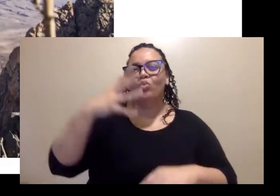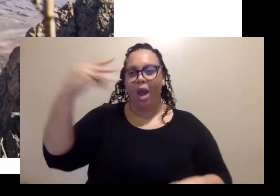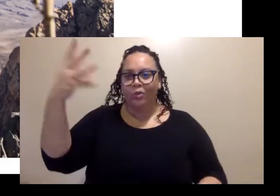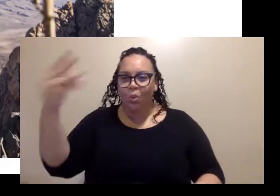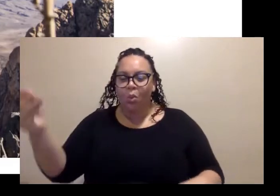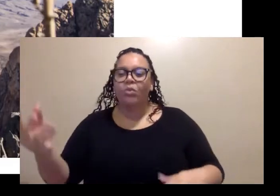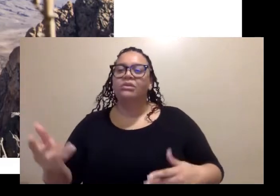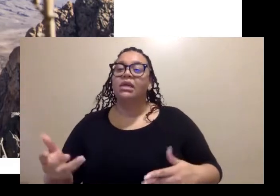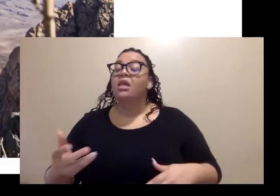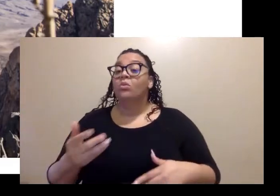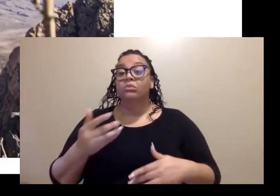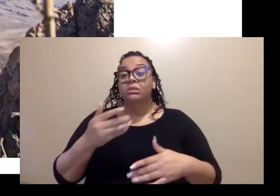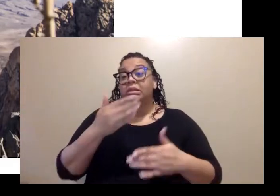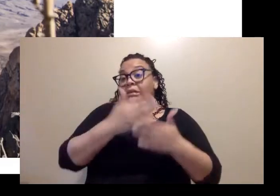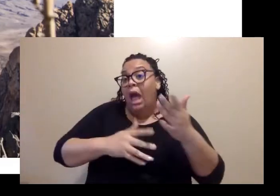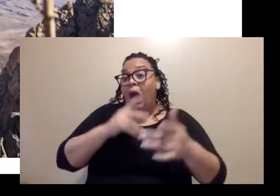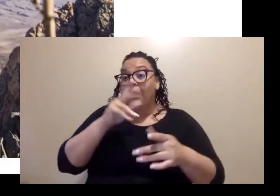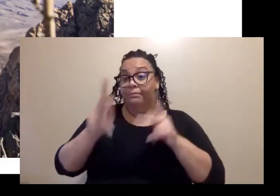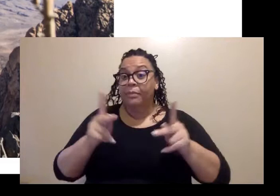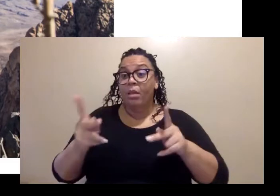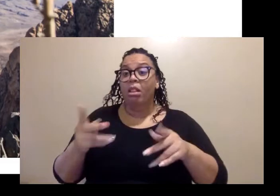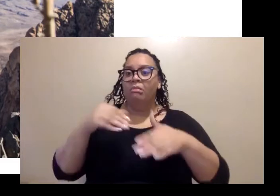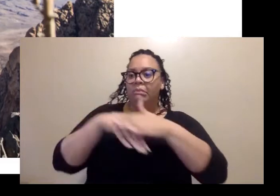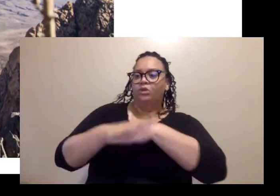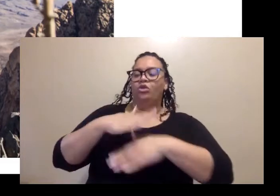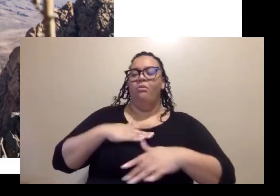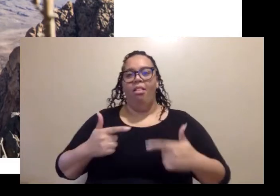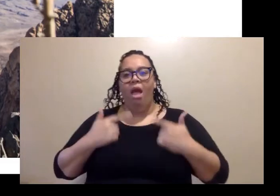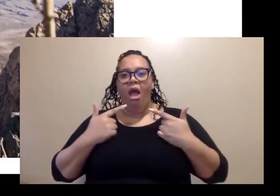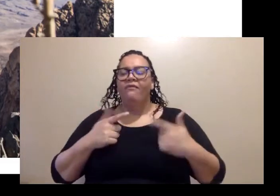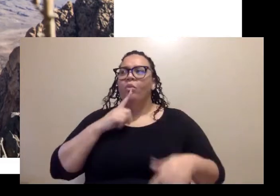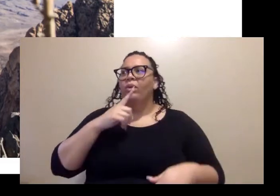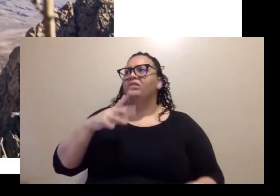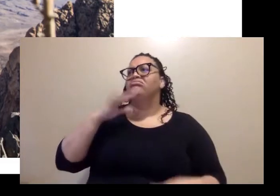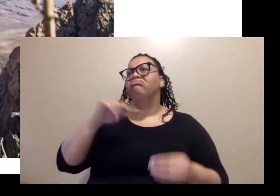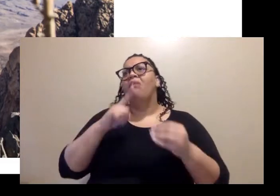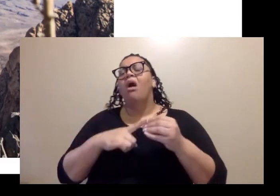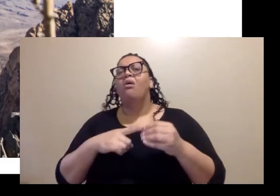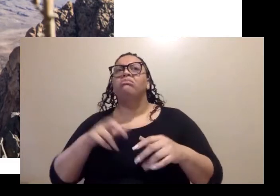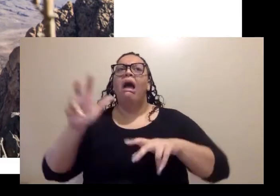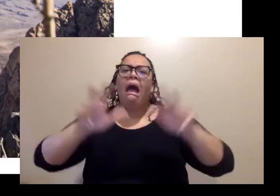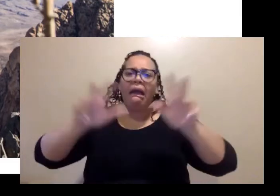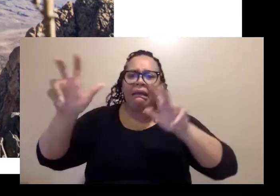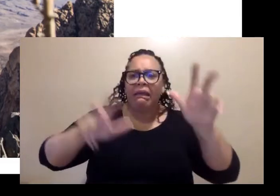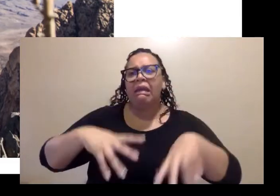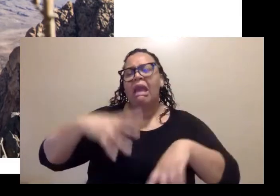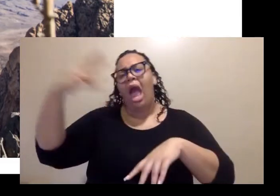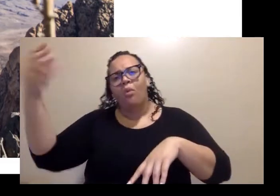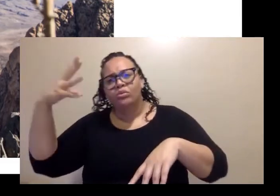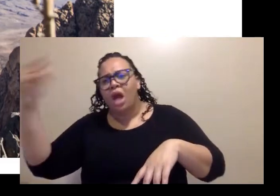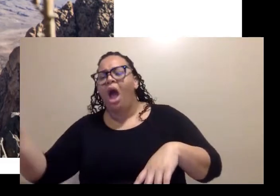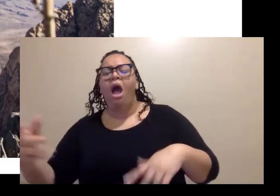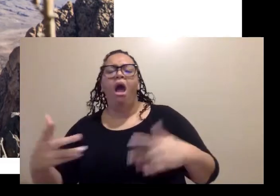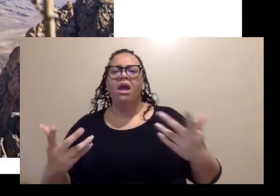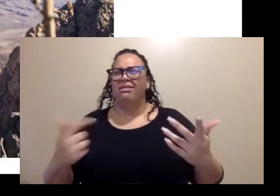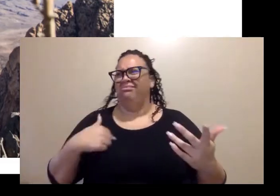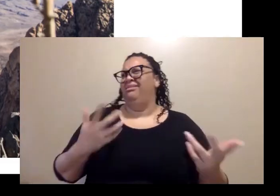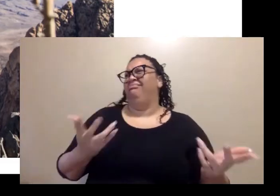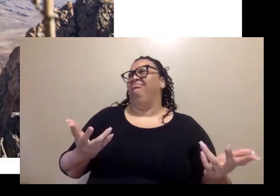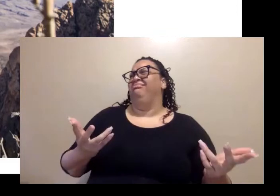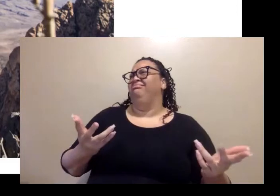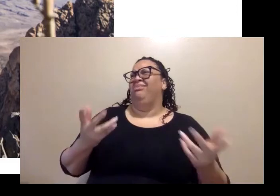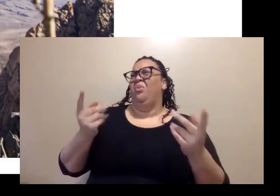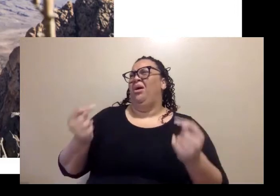were certain people that had come into my life, in and out of my life, that had talked about hiking, going out into nature and hiking. And I was like, what? You just hike